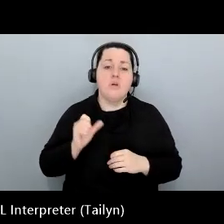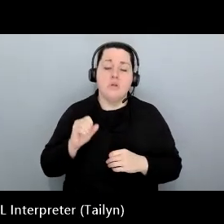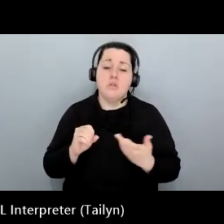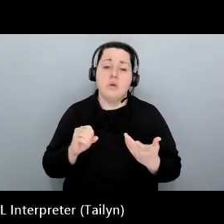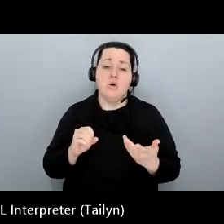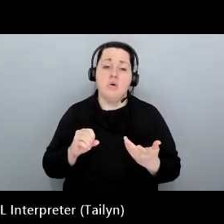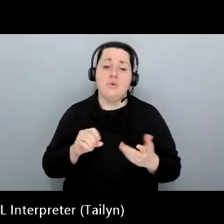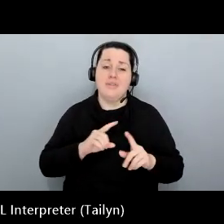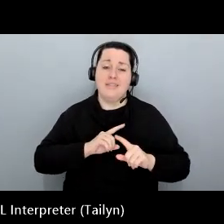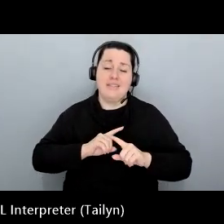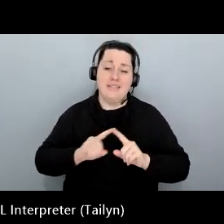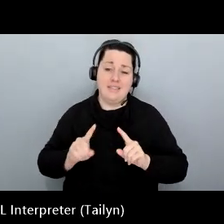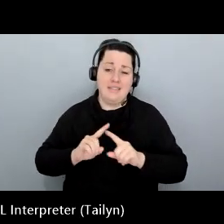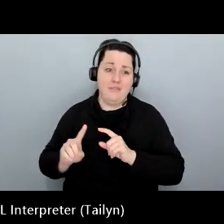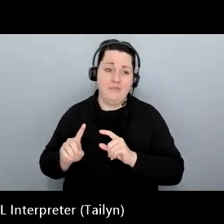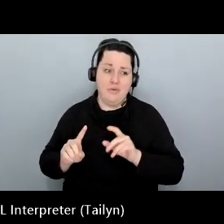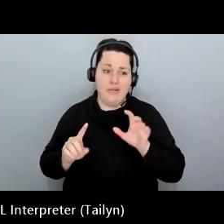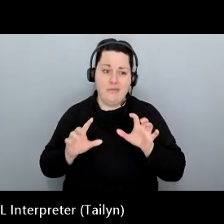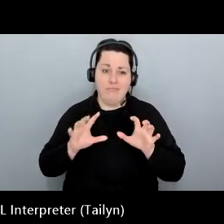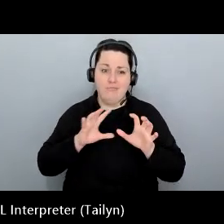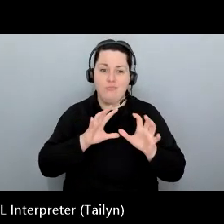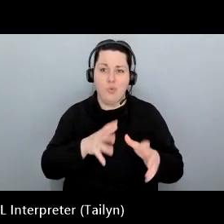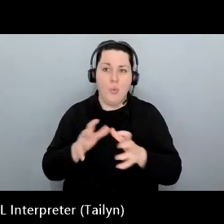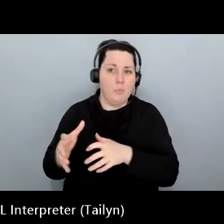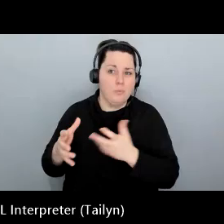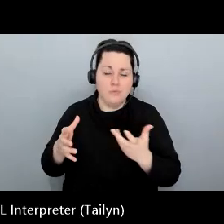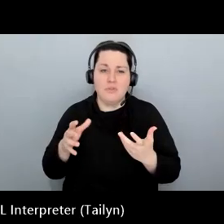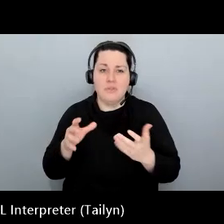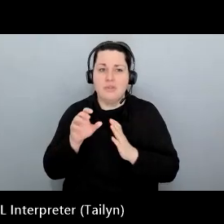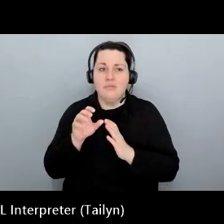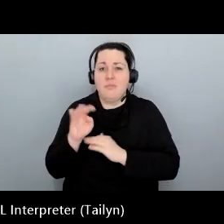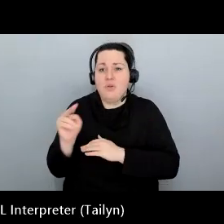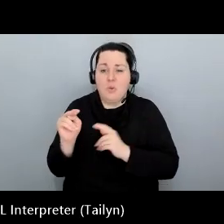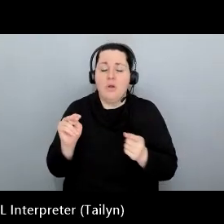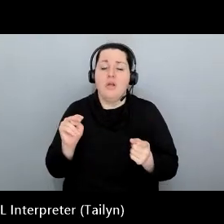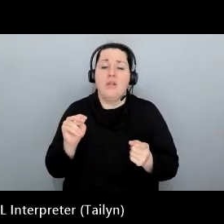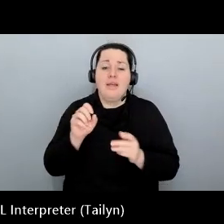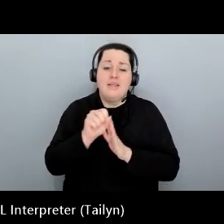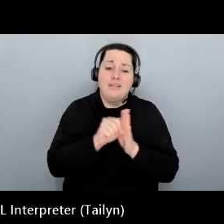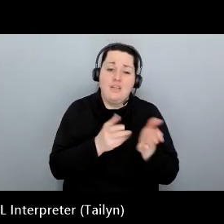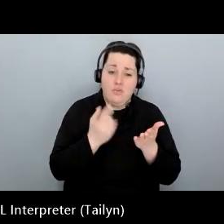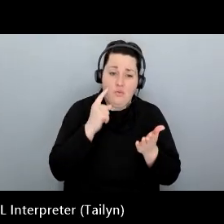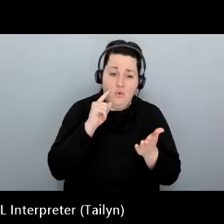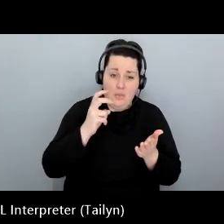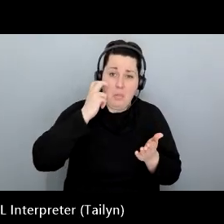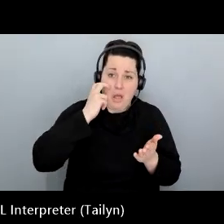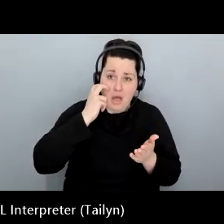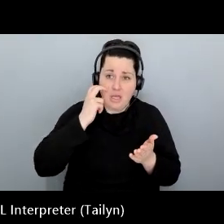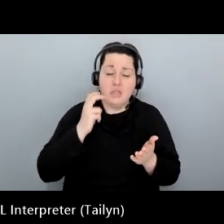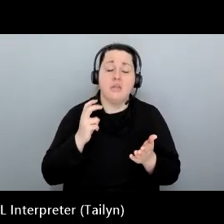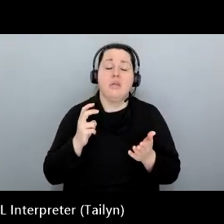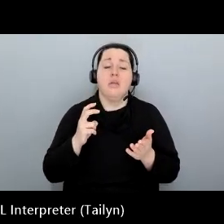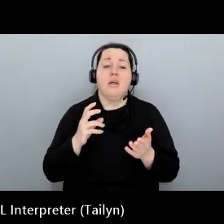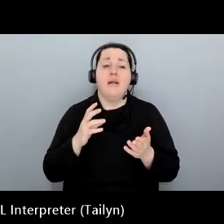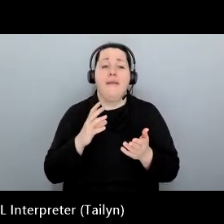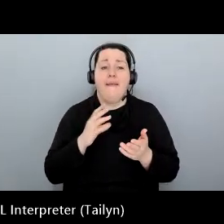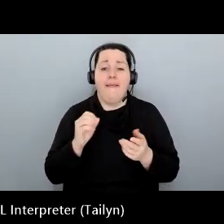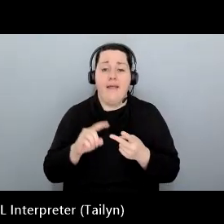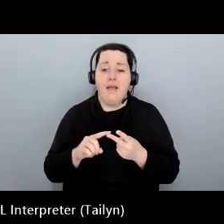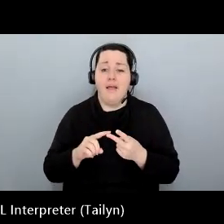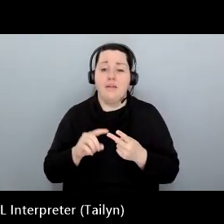different entities within the state of Minnesota, such as State Services for the Blind, where we're housed, as well as the